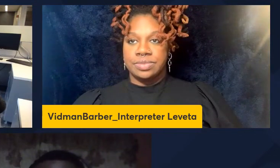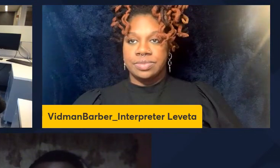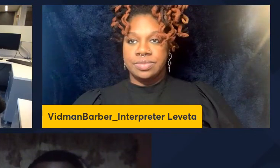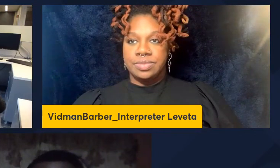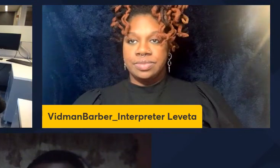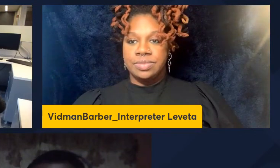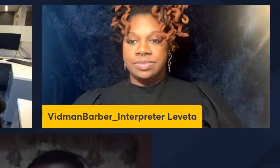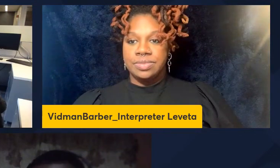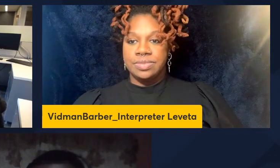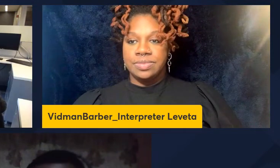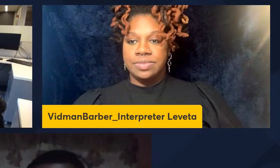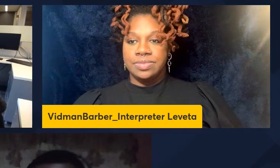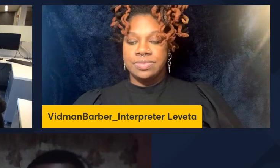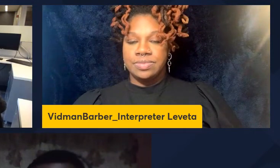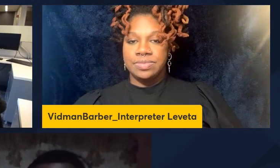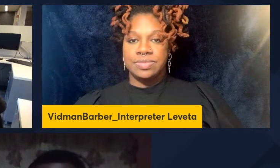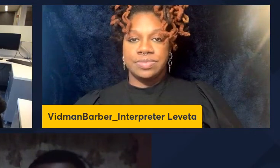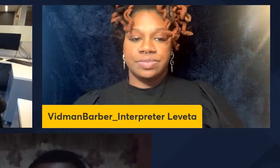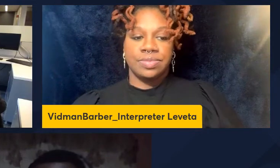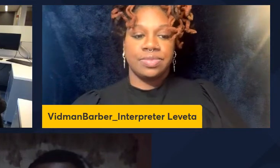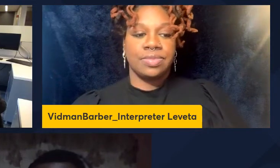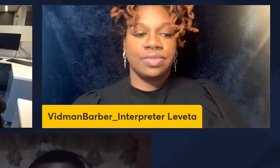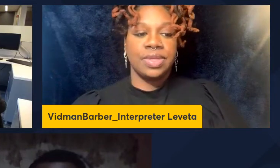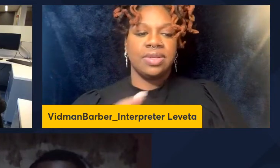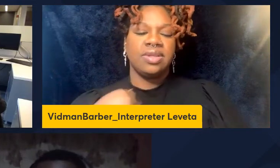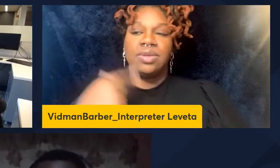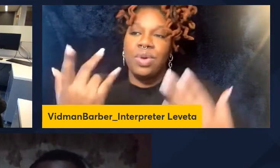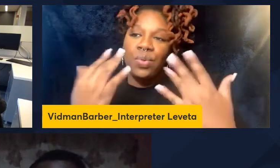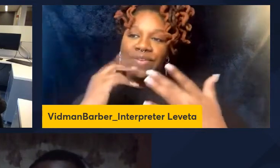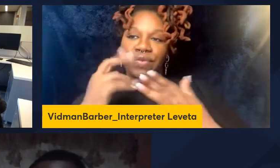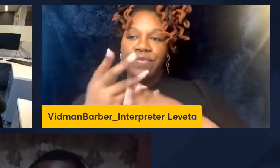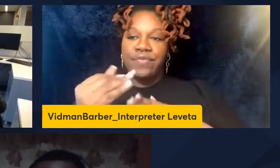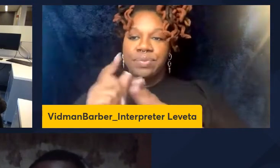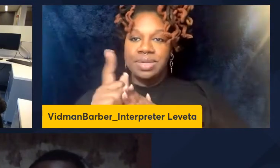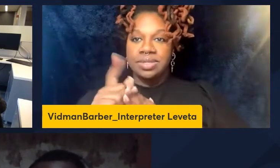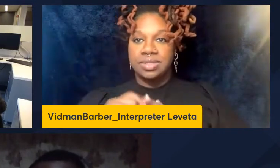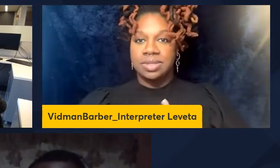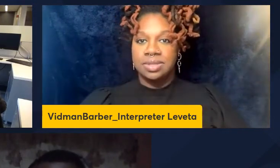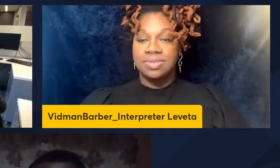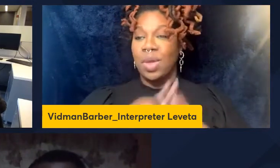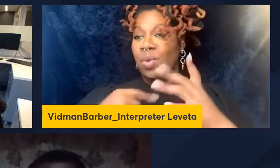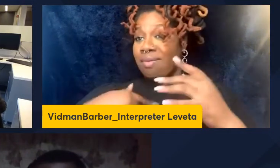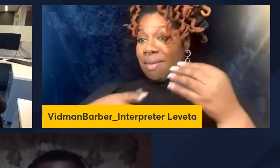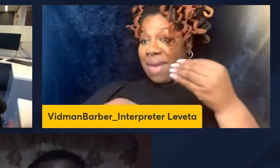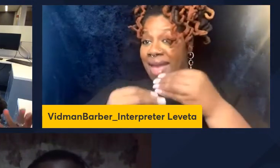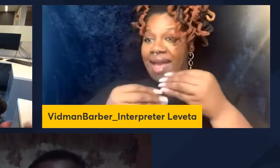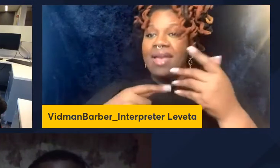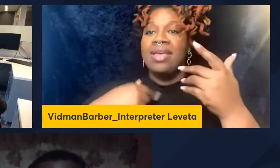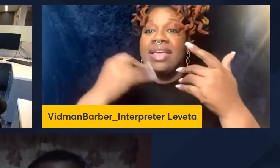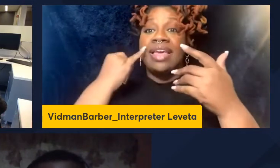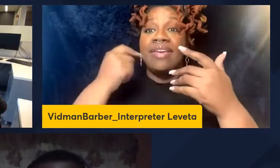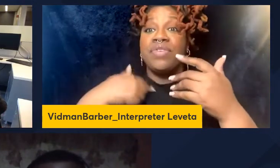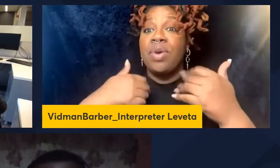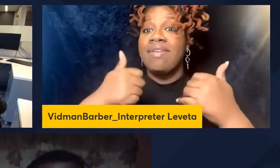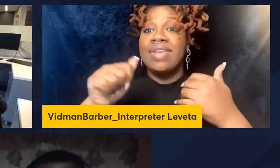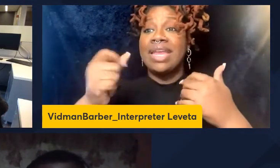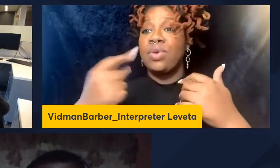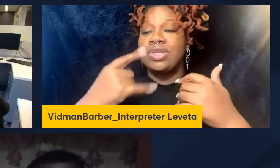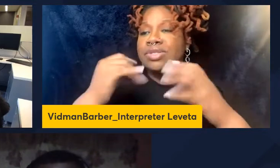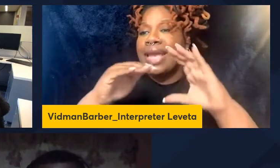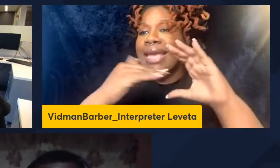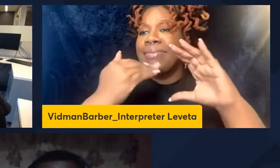Okay, we'll And still wait for a few minutes before. okay. And I was going to say, if anybody has questions, they can always shoot me an